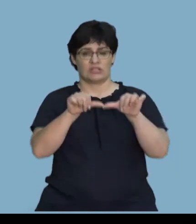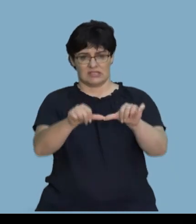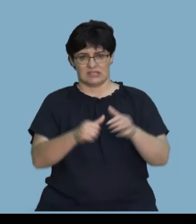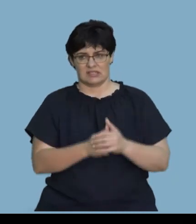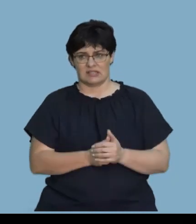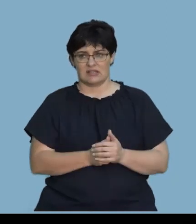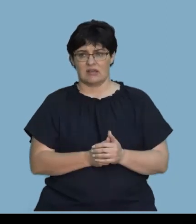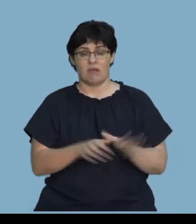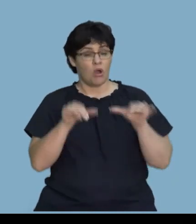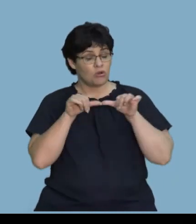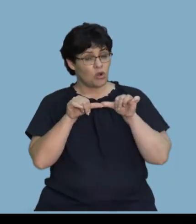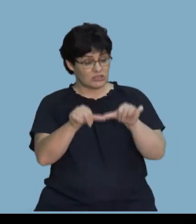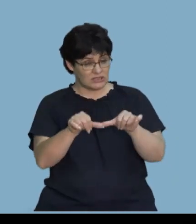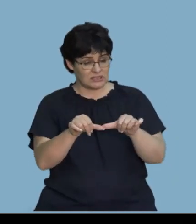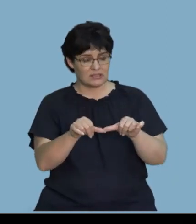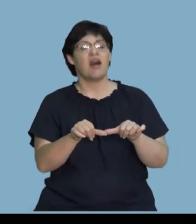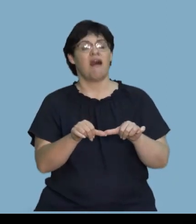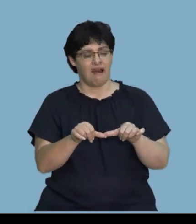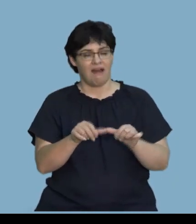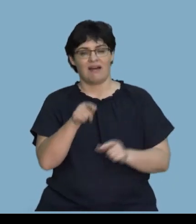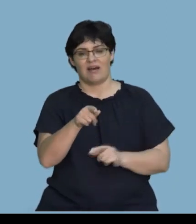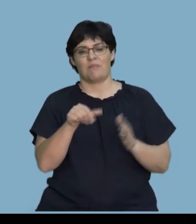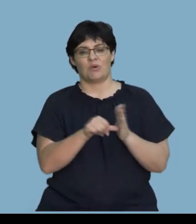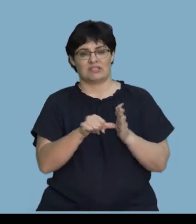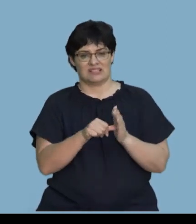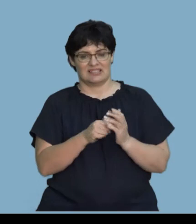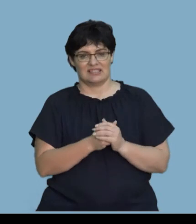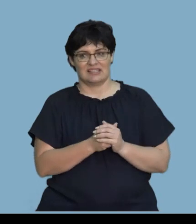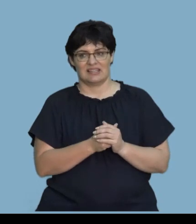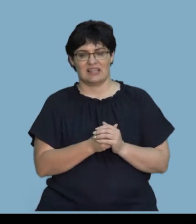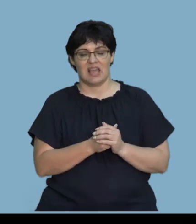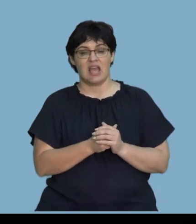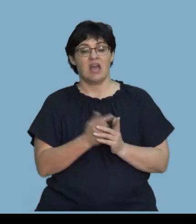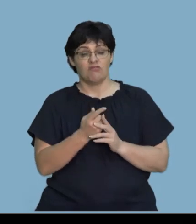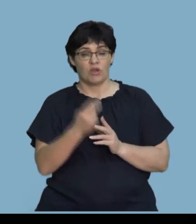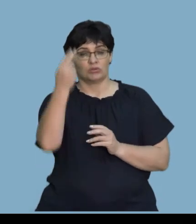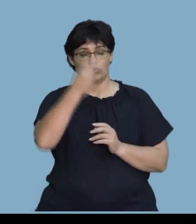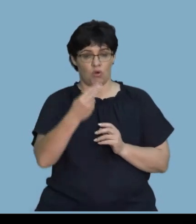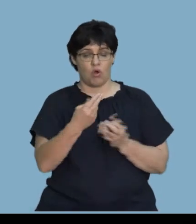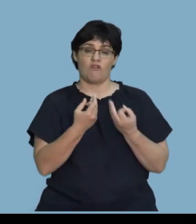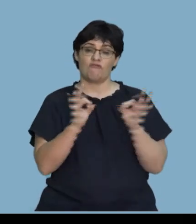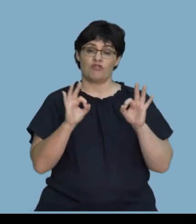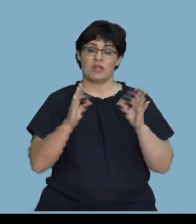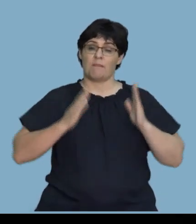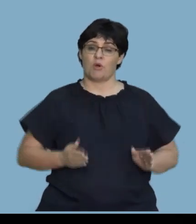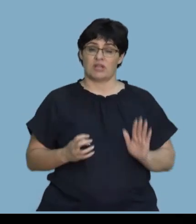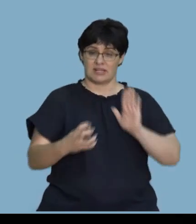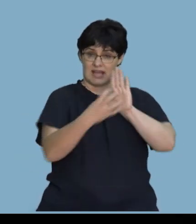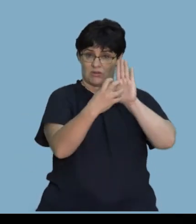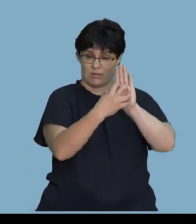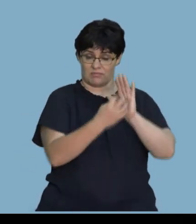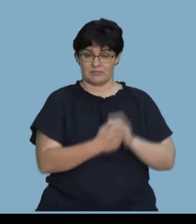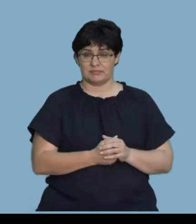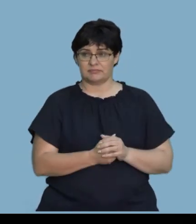constant, okay? Because remaining constant, that's another thing. Now, let's agree. If we are to draw a free body diagram of this